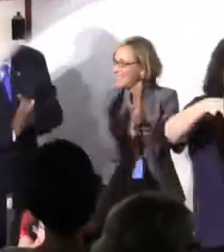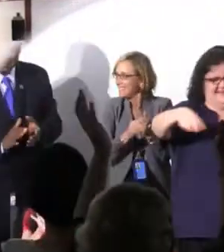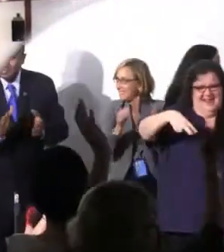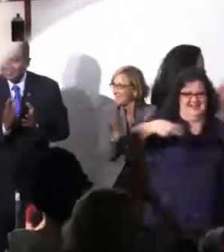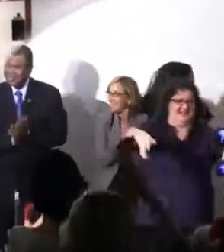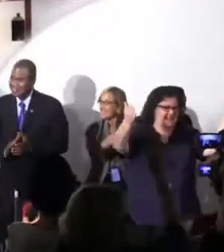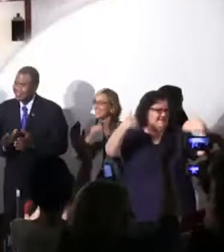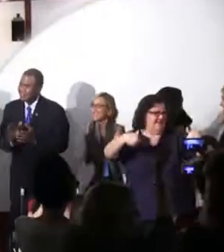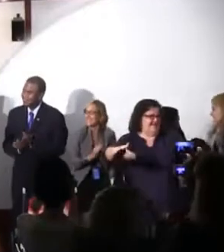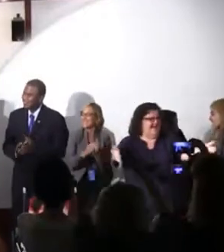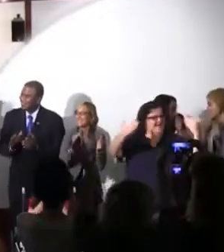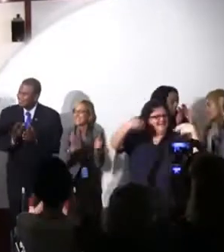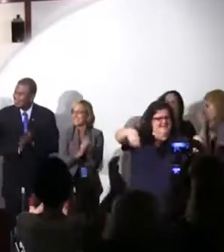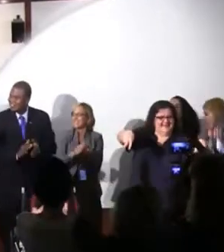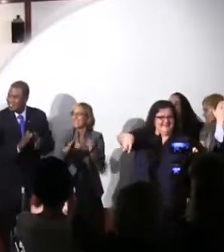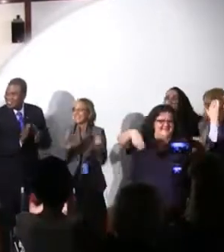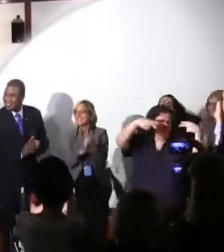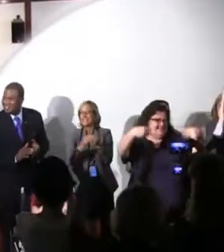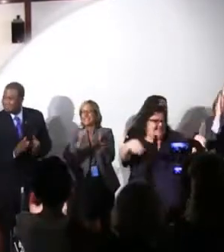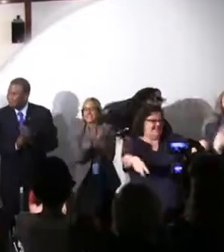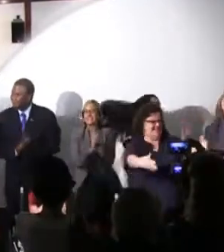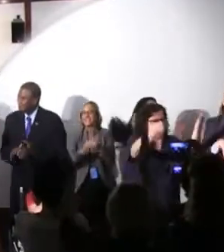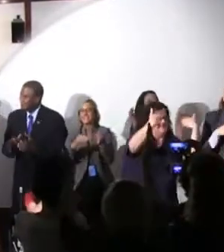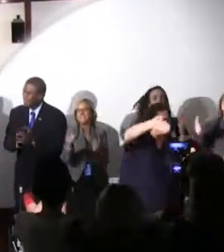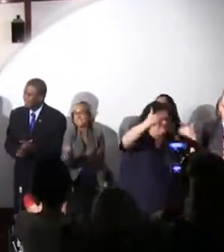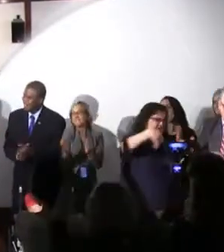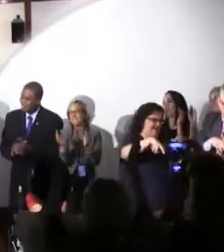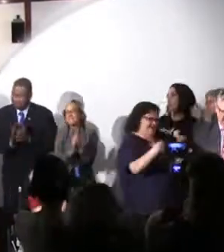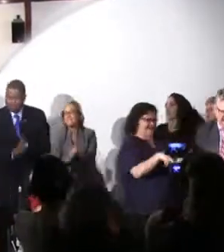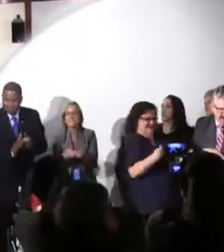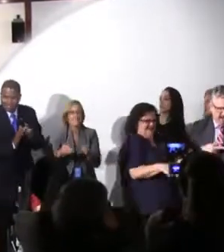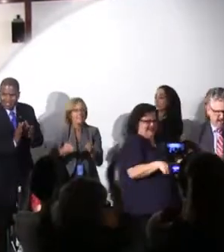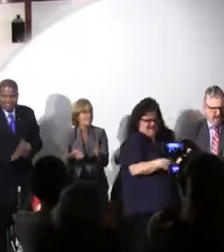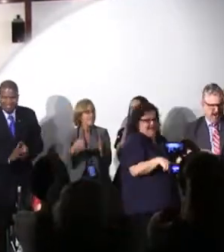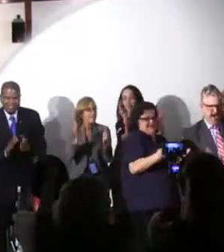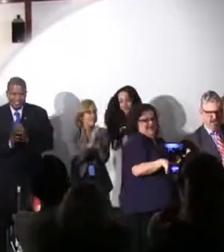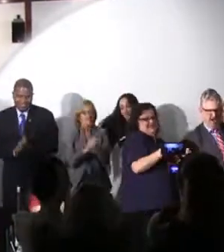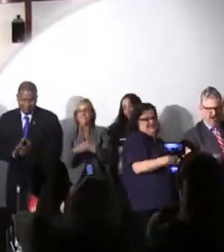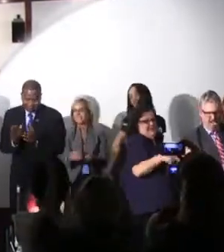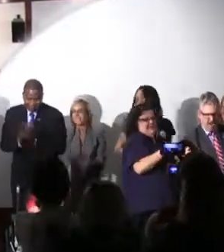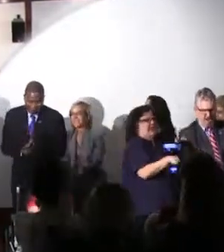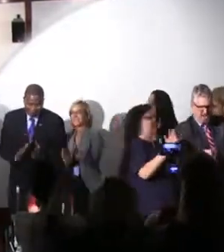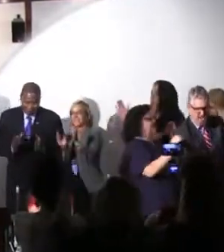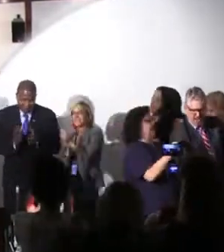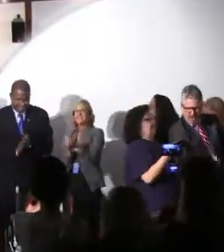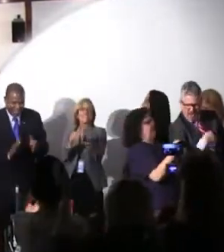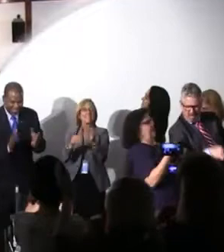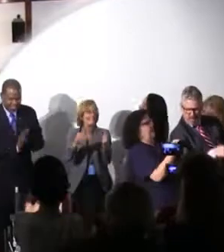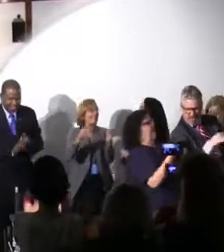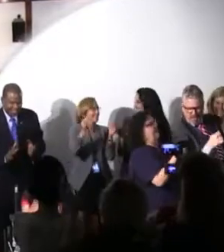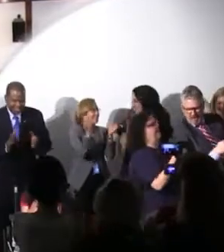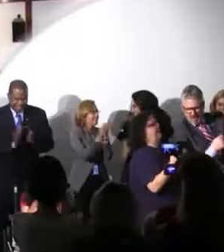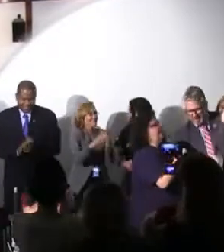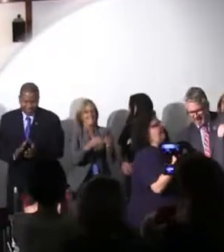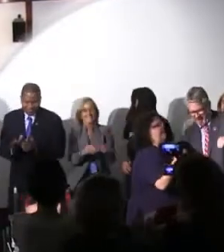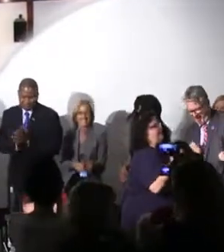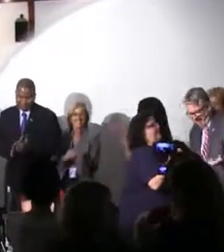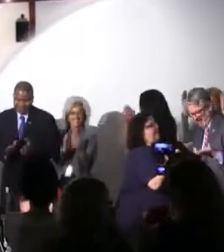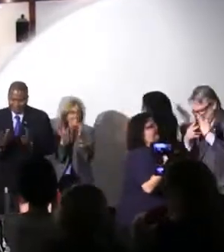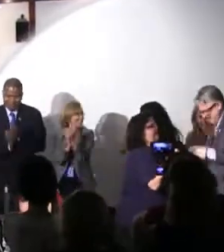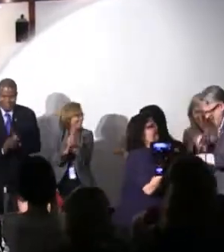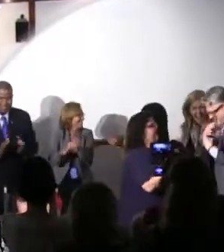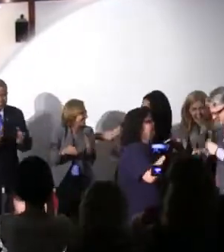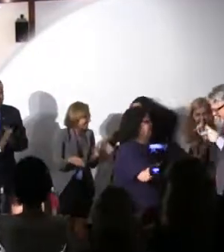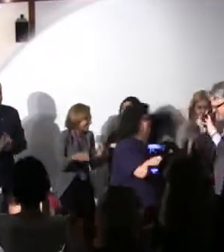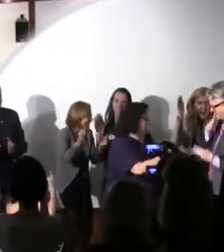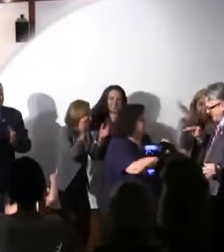dance. Oh, let's dance for the weekend, what the night is all about. Let's dance. Grab a